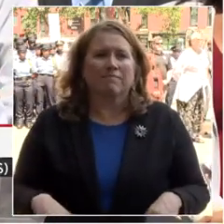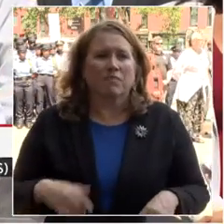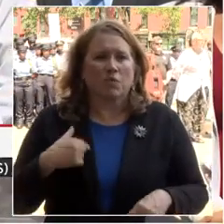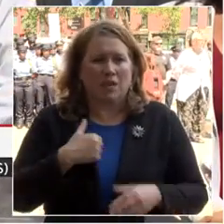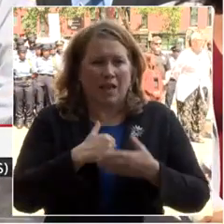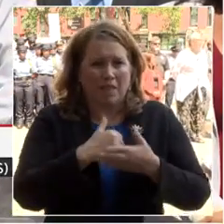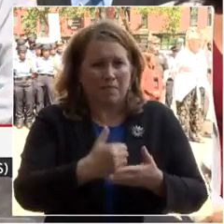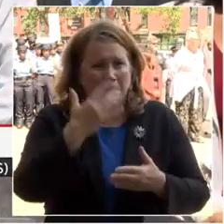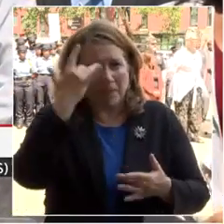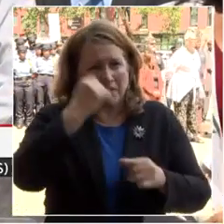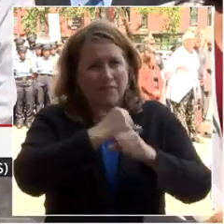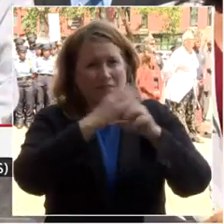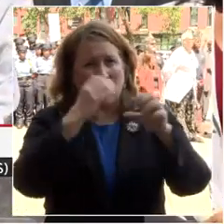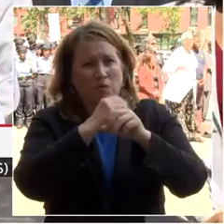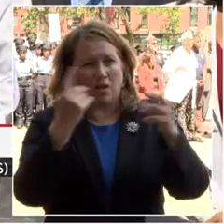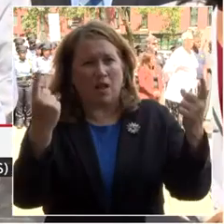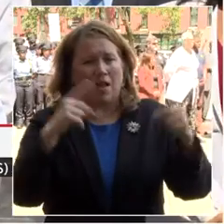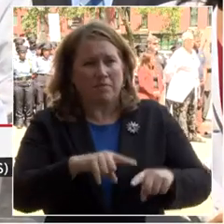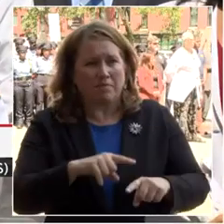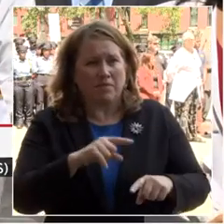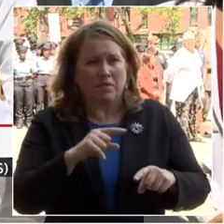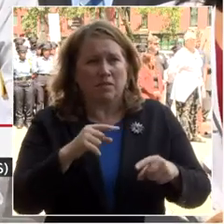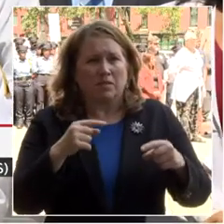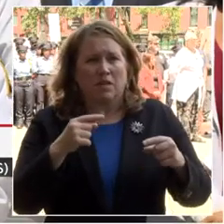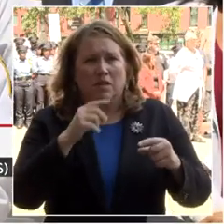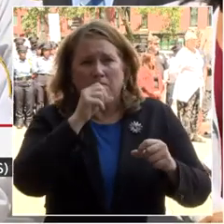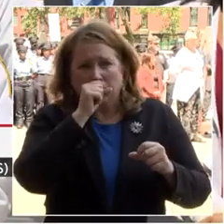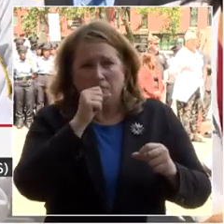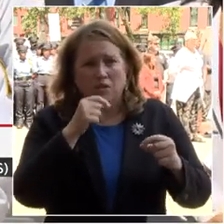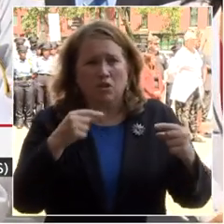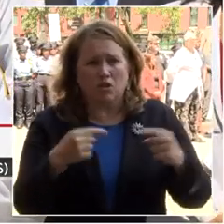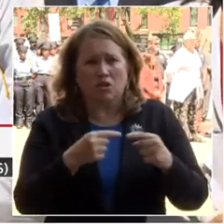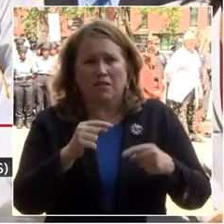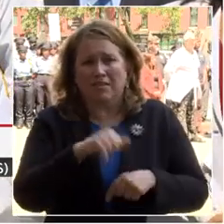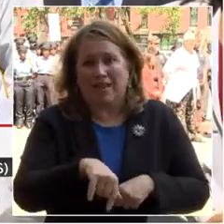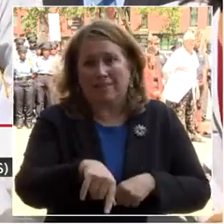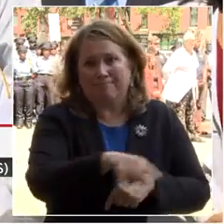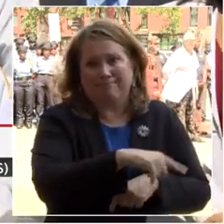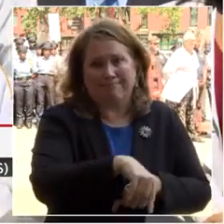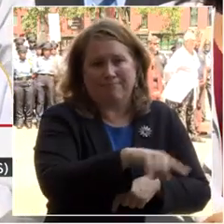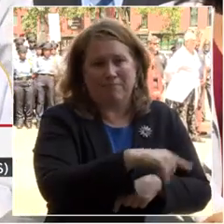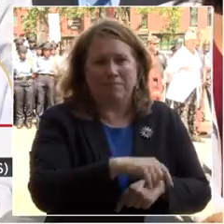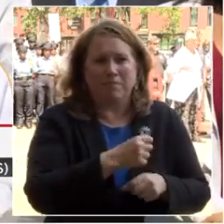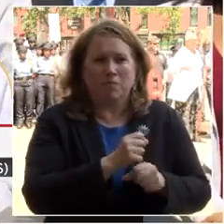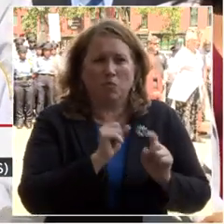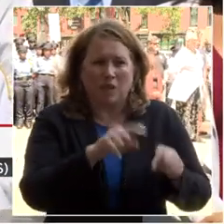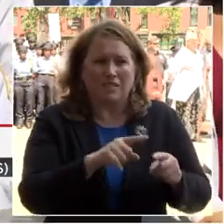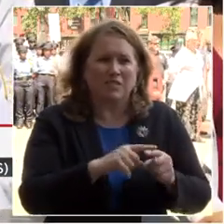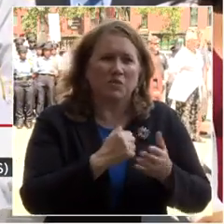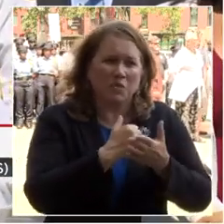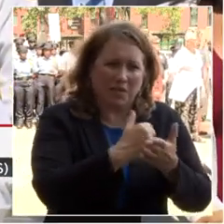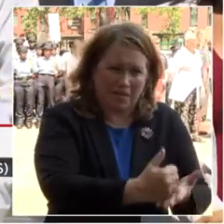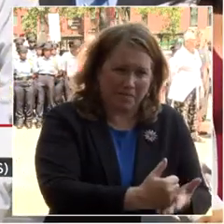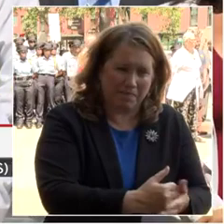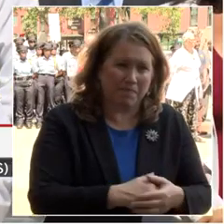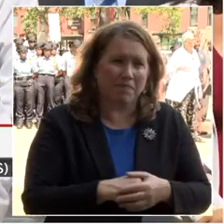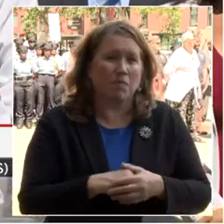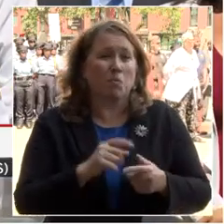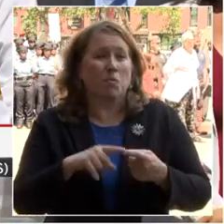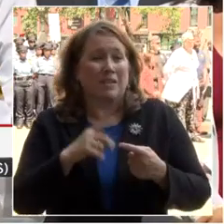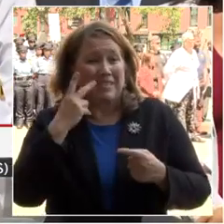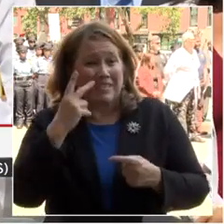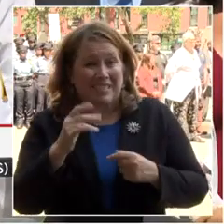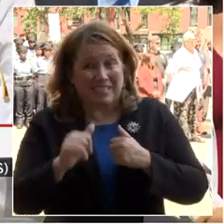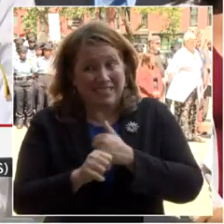accidental fires set off by fireworks that included vehicle fires and brush fires. We talk about the dangers, but as you can see, these dangers became a reality too